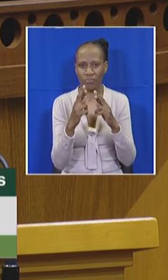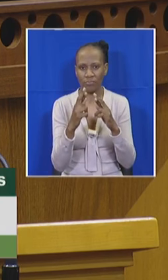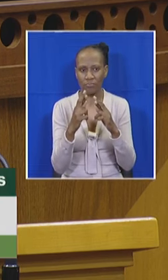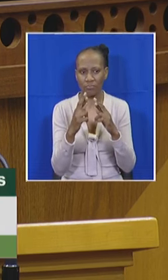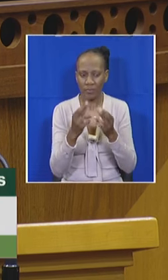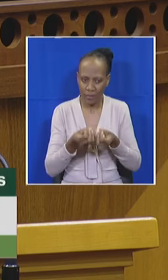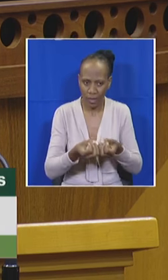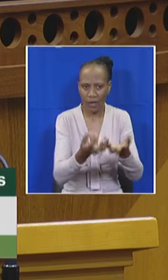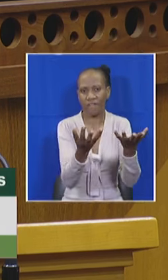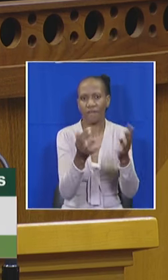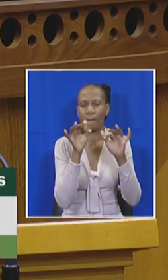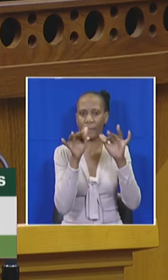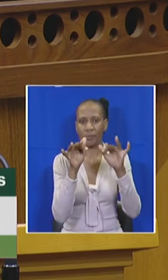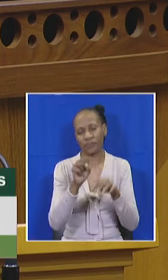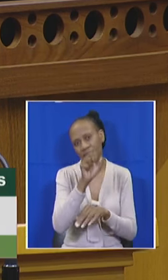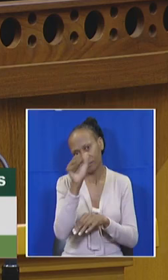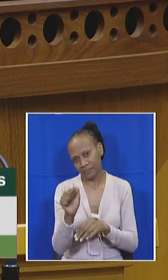our people.